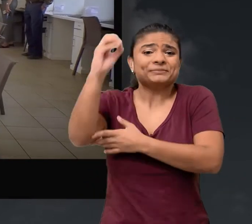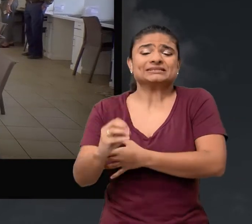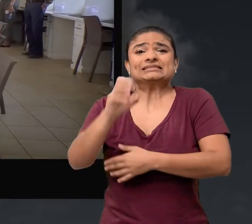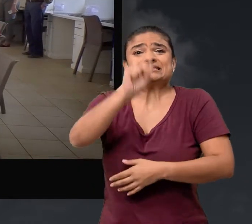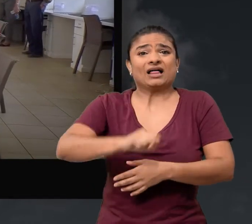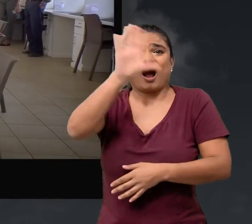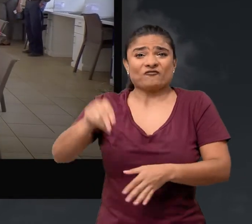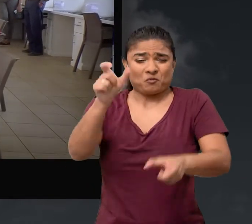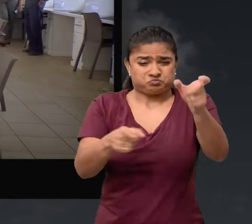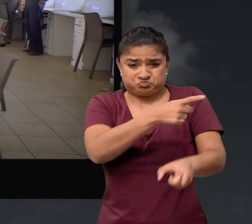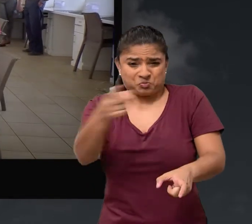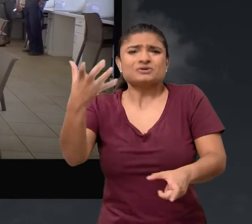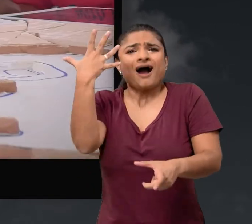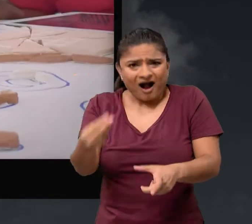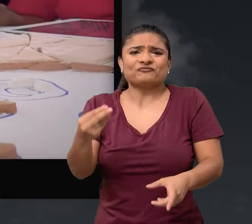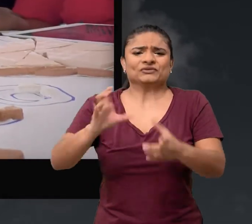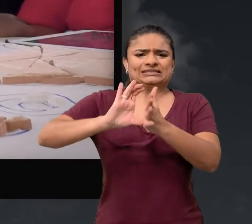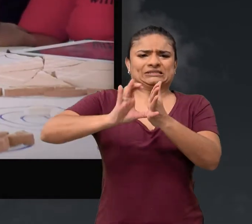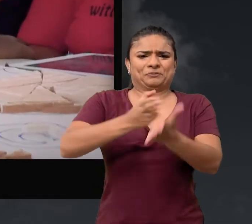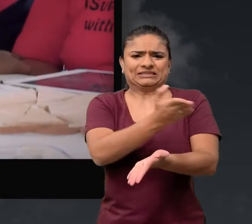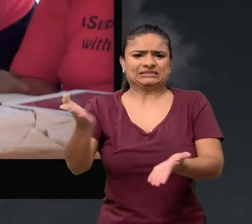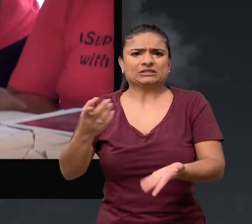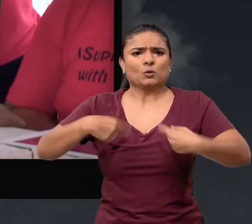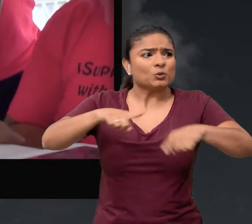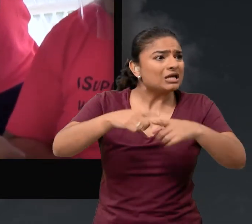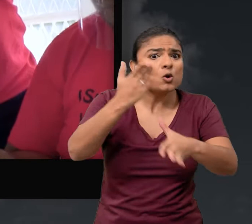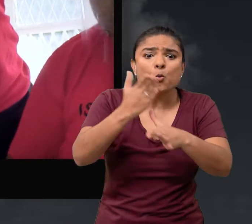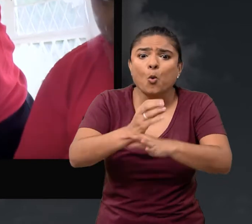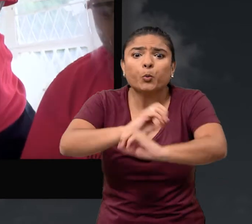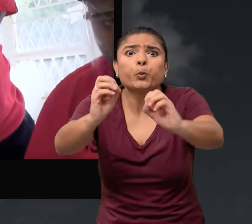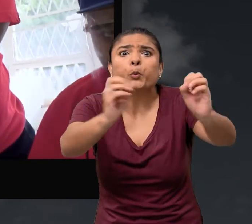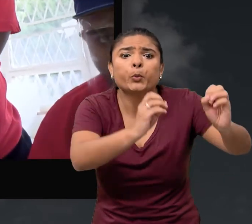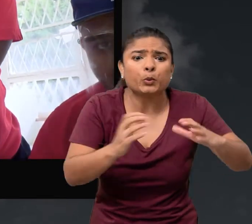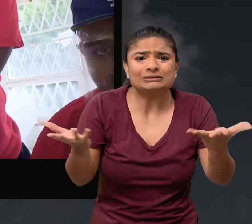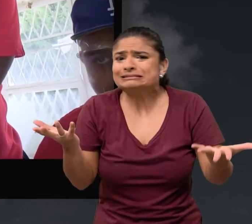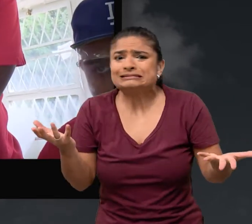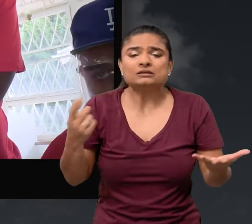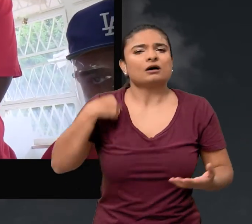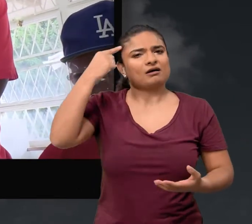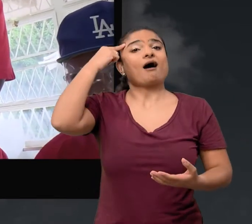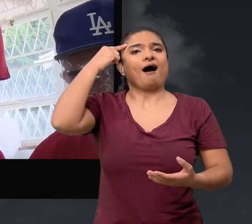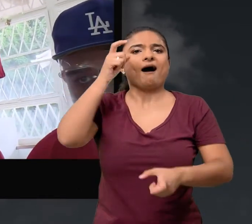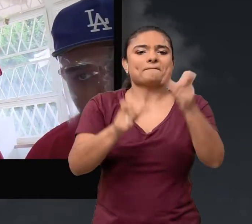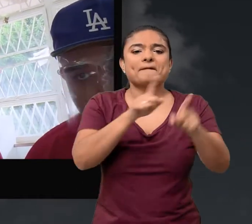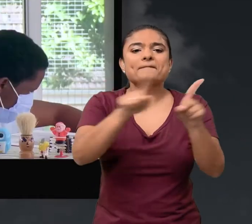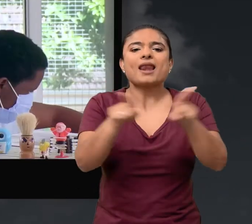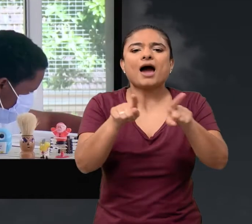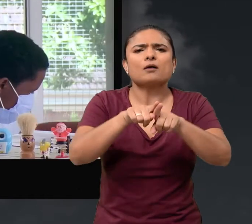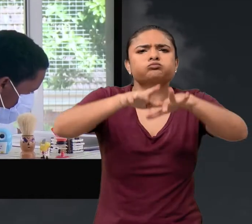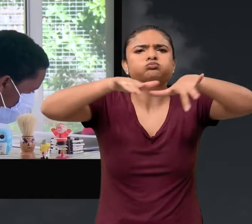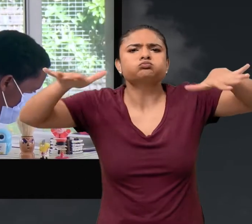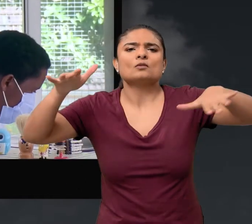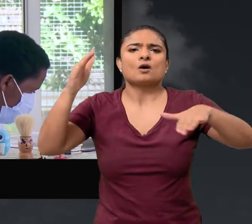than 1% of the South African population persons with disabilities that are actually employed. And I think that those